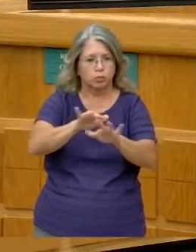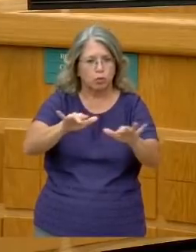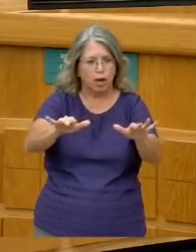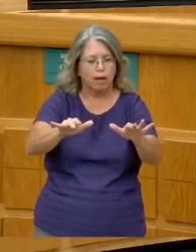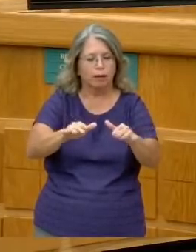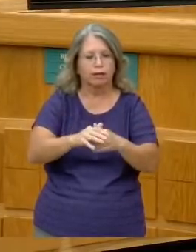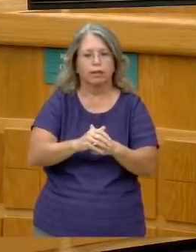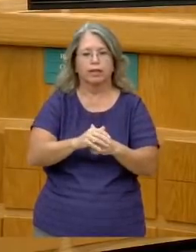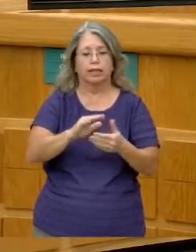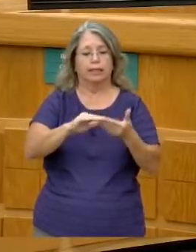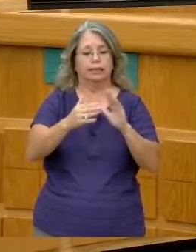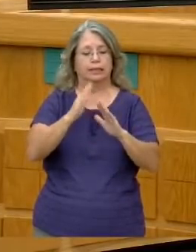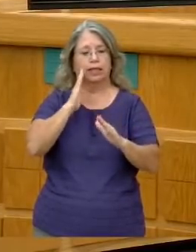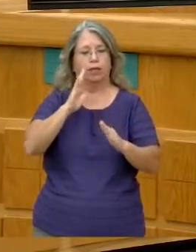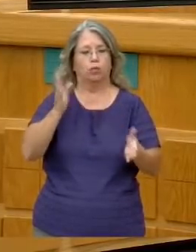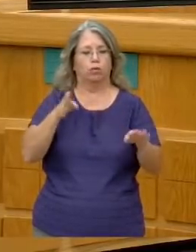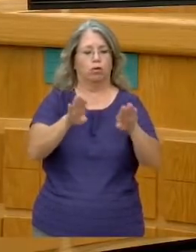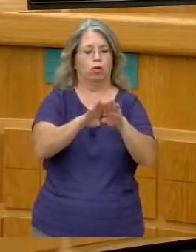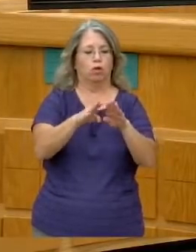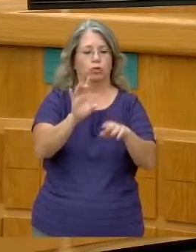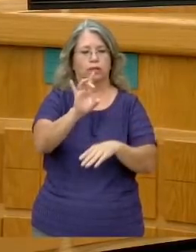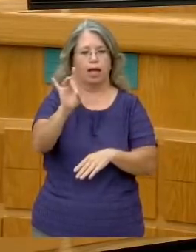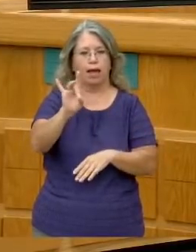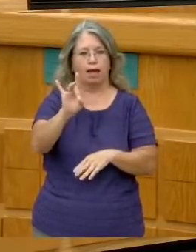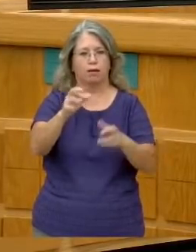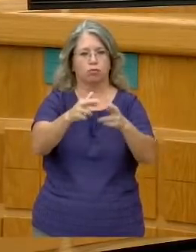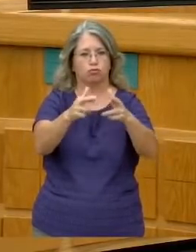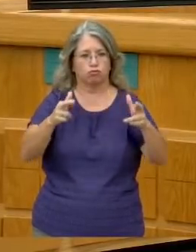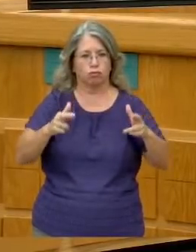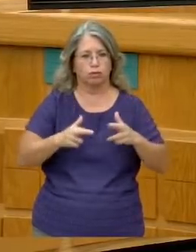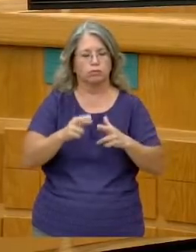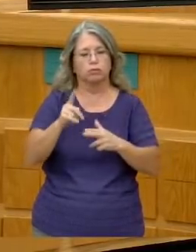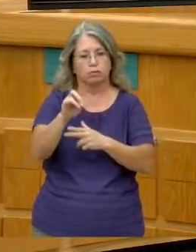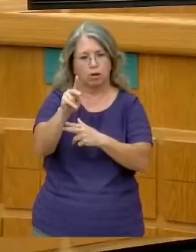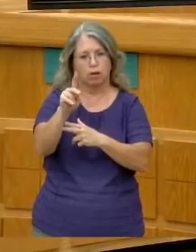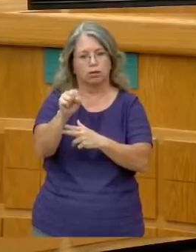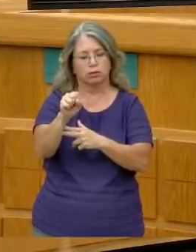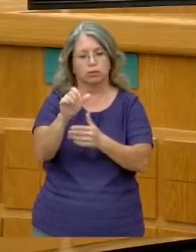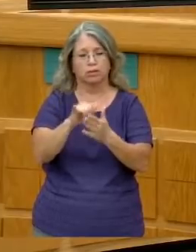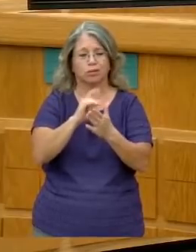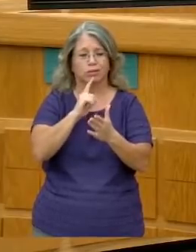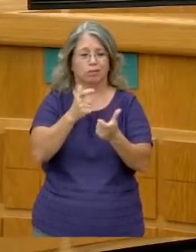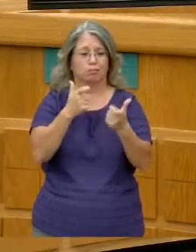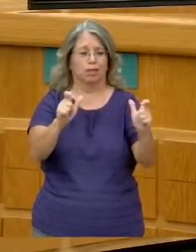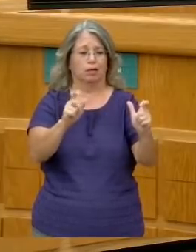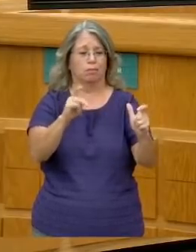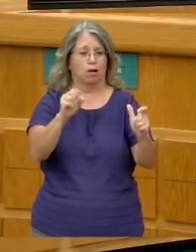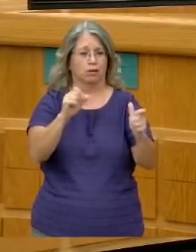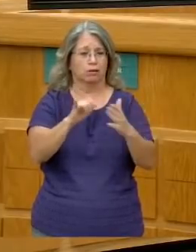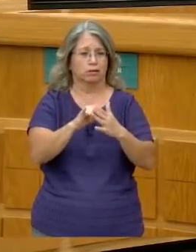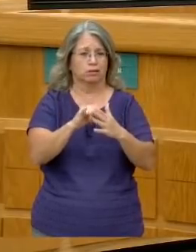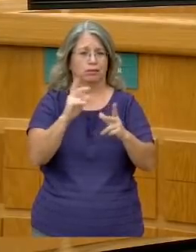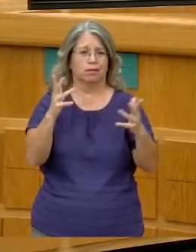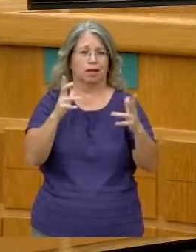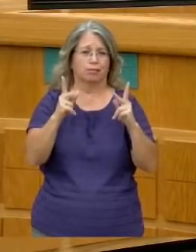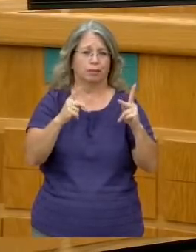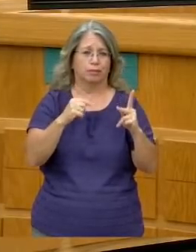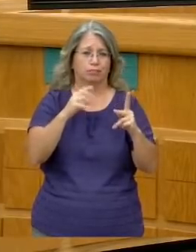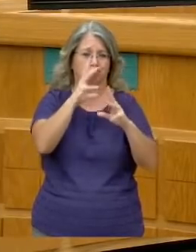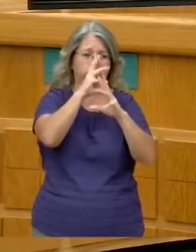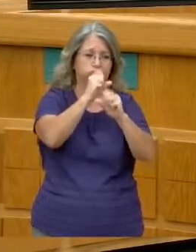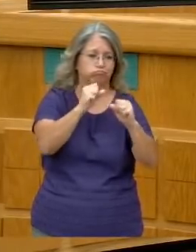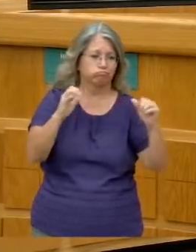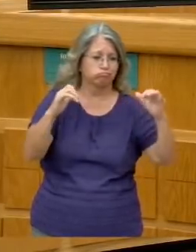close 8 regional parks. These are big parks in the city that attract a lot of people. And they usually have a lot